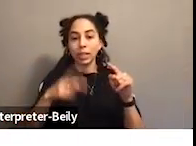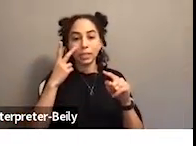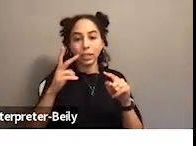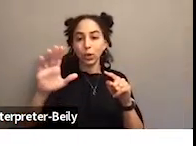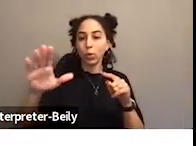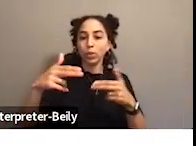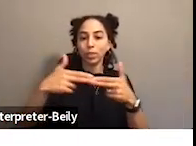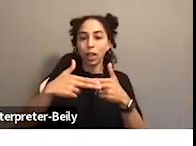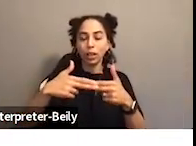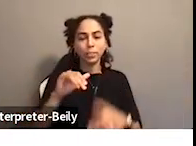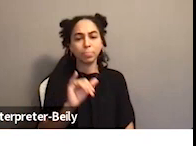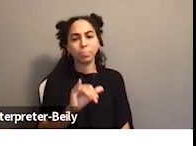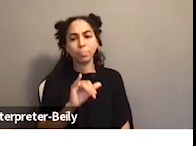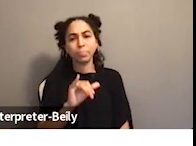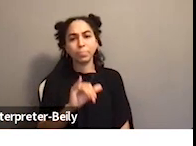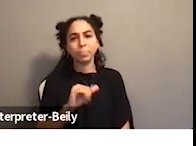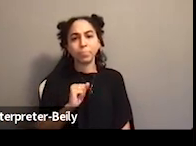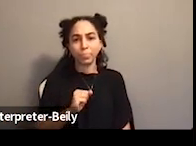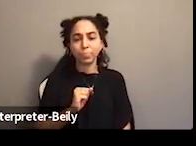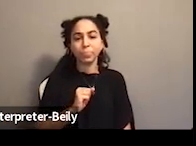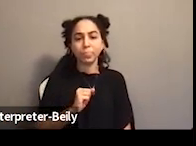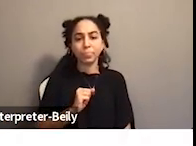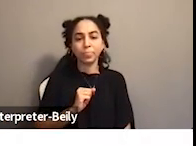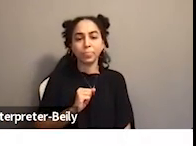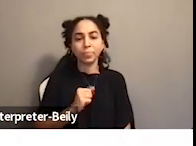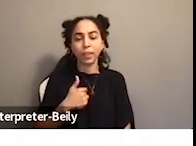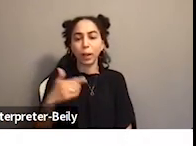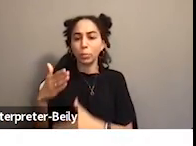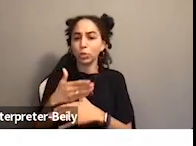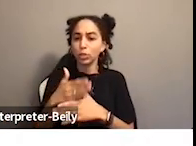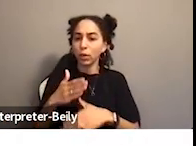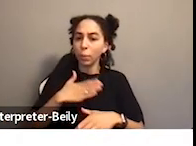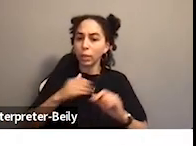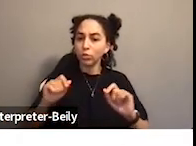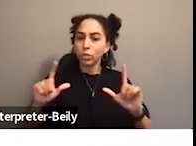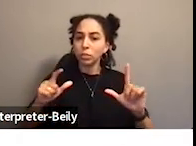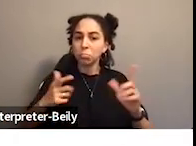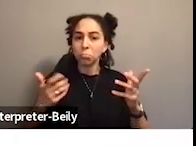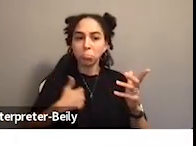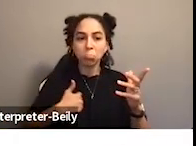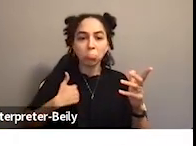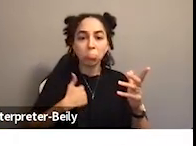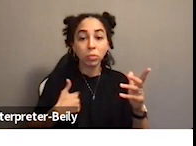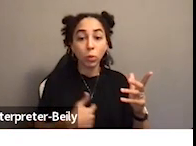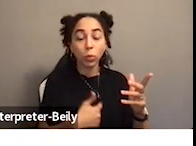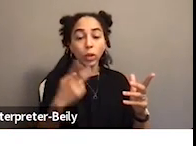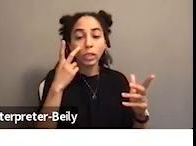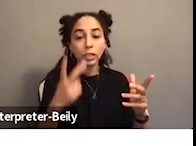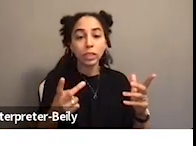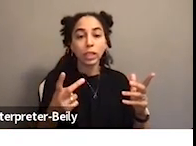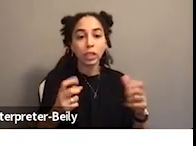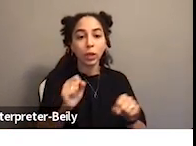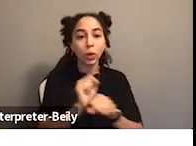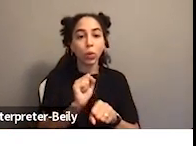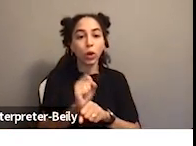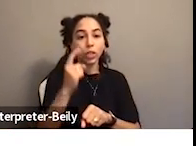slides. Huh. It says I'm sharing my screen. Sorry, guys. Now we see works for me on the